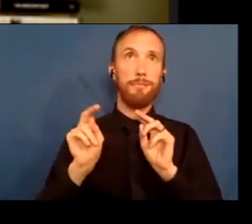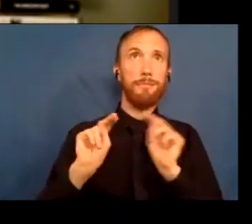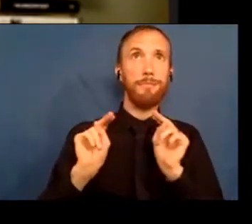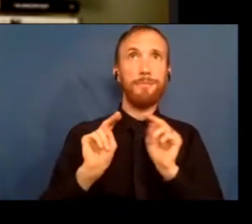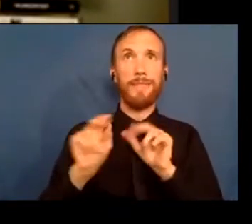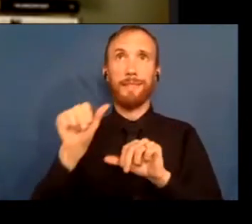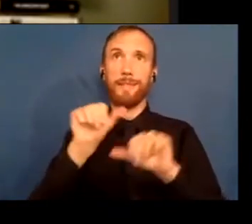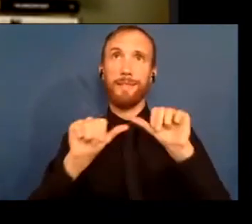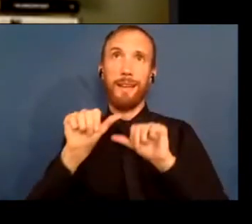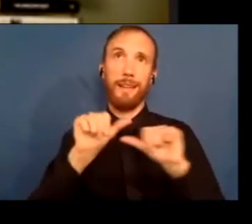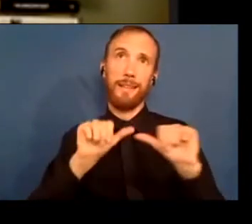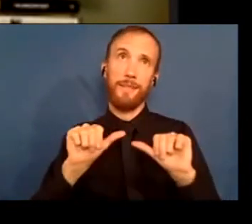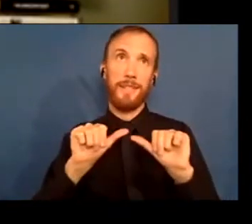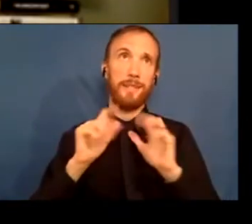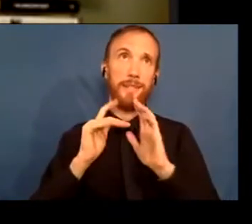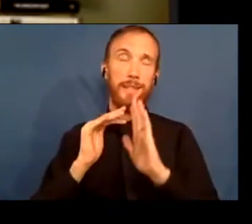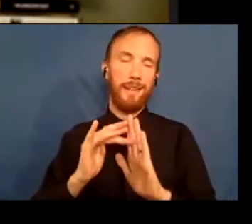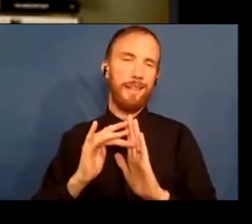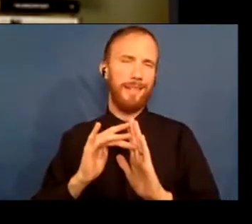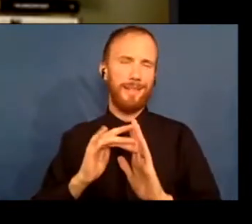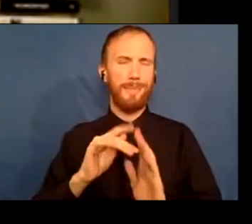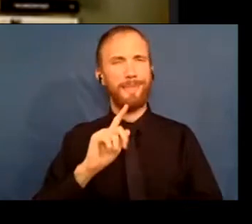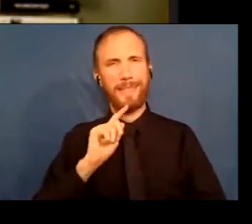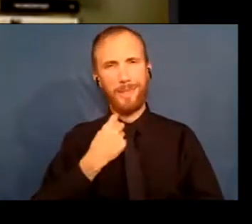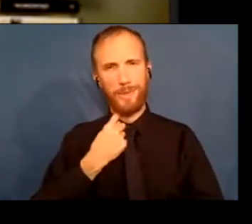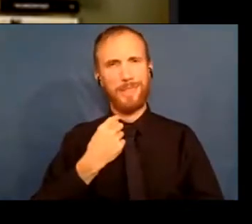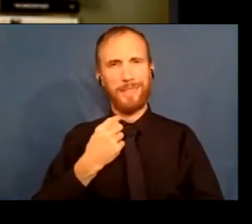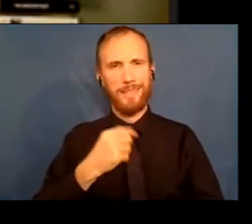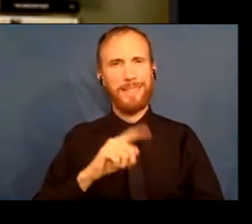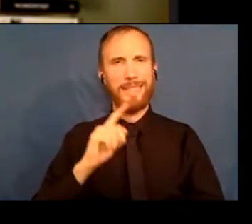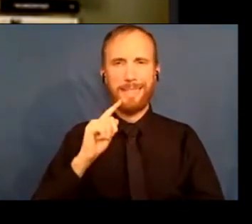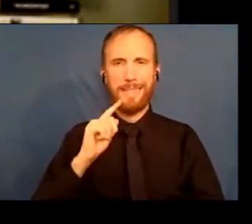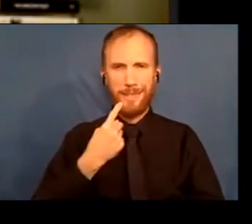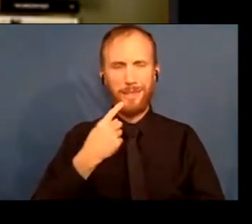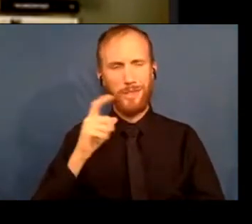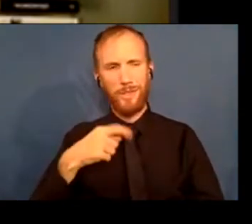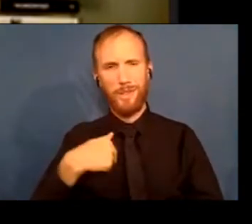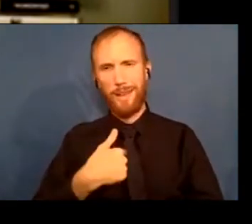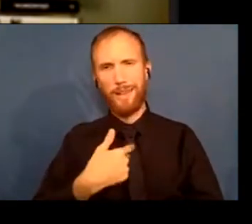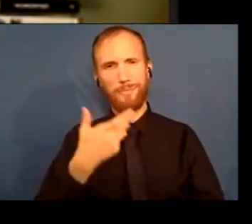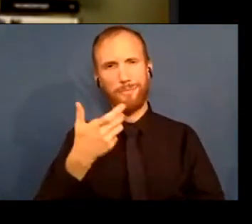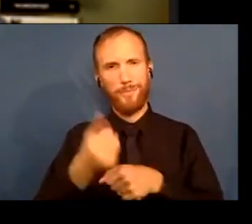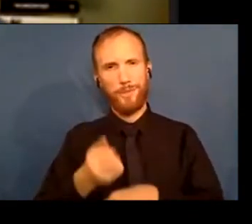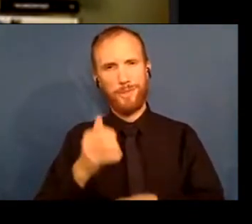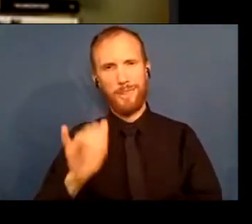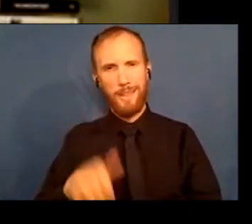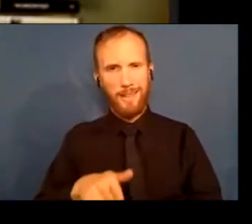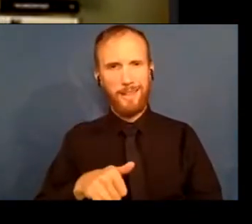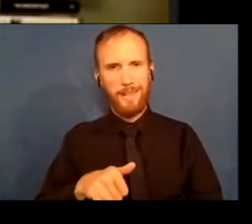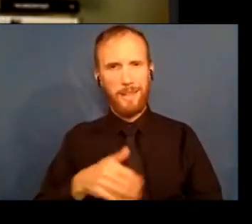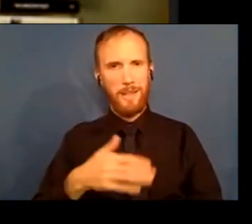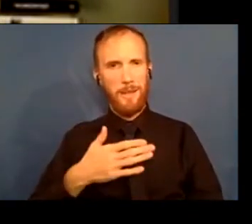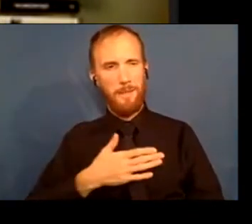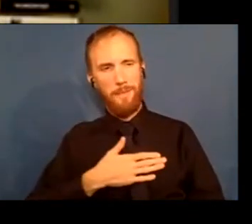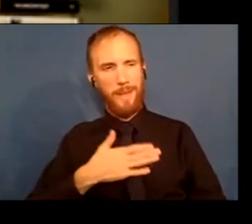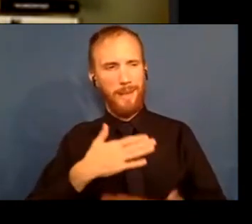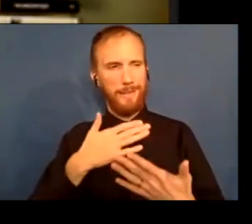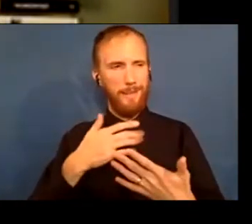scholarship. Seriously? Am I seriously to take my lessons on intellectualism from Max Weber?